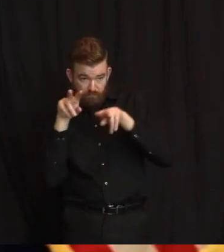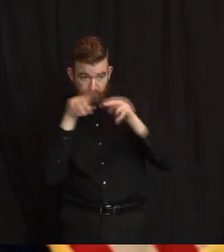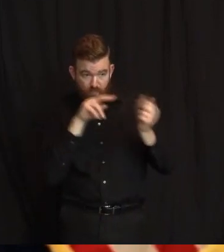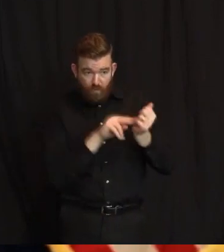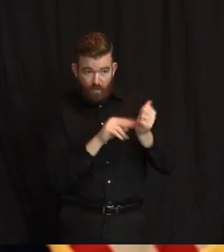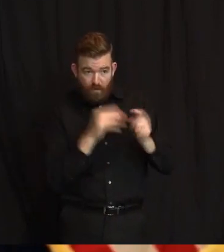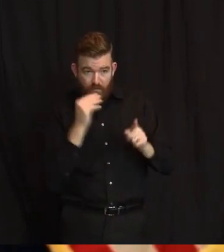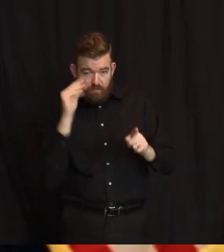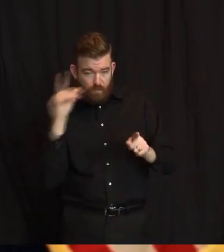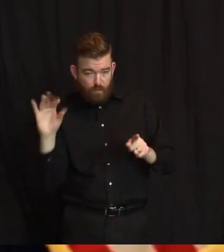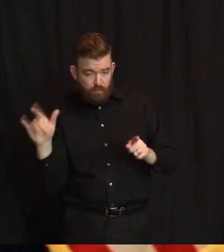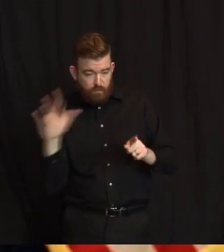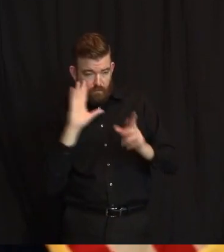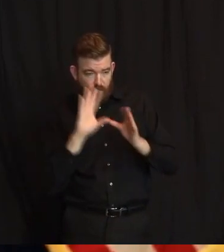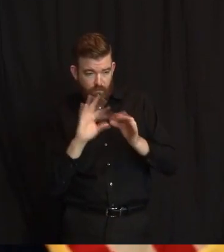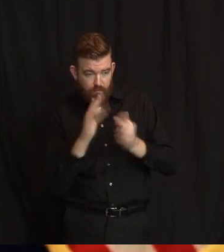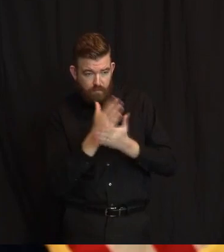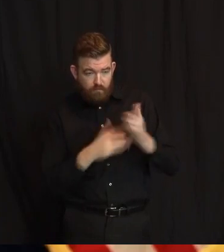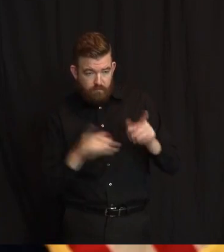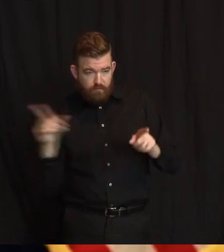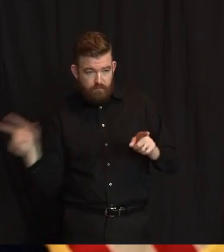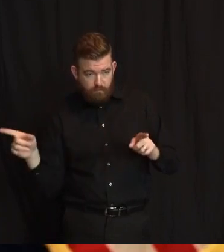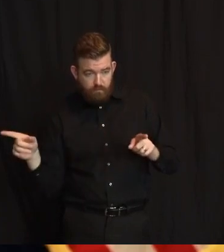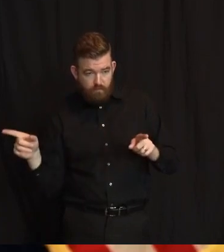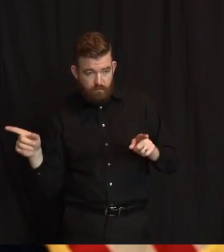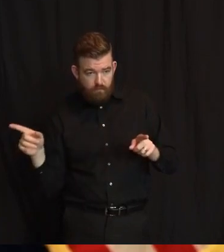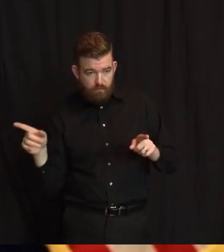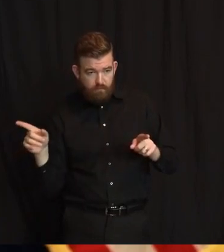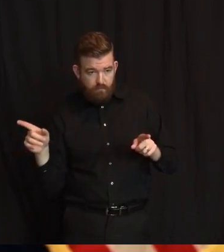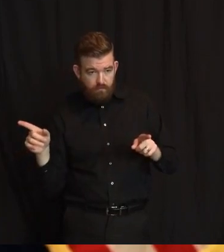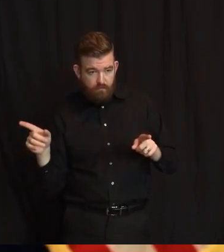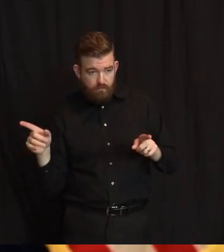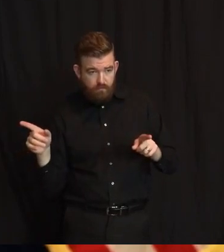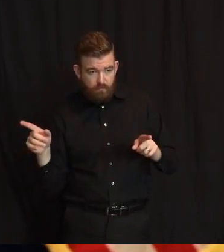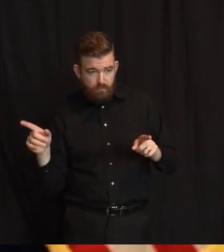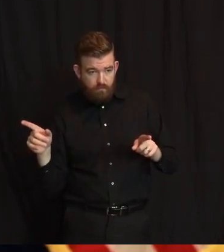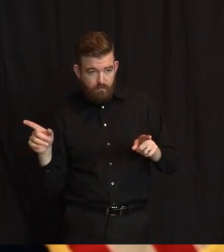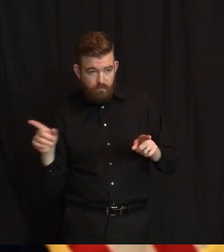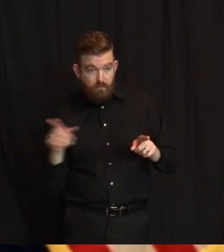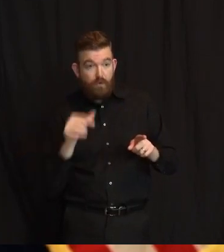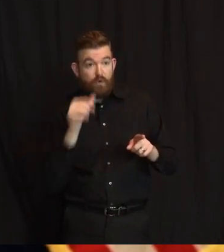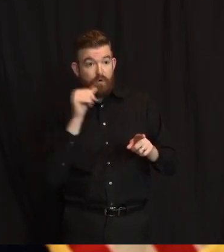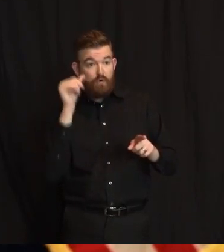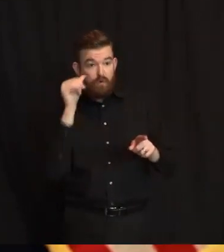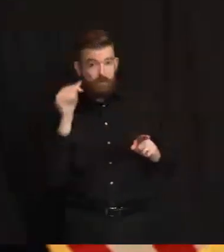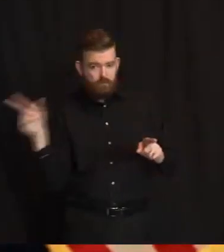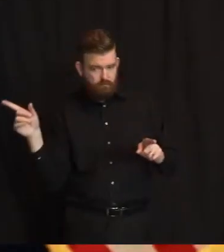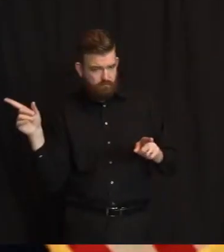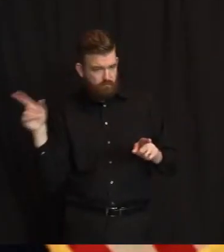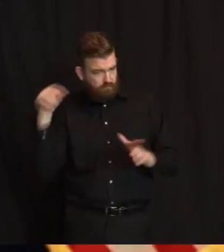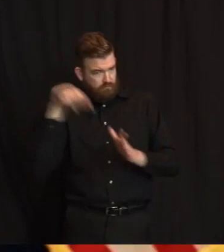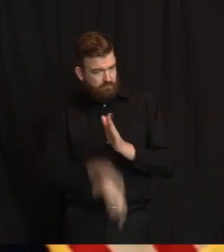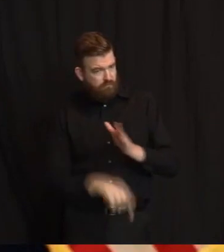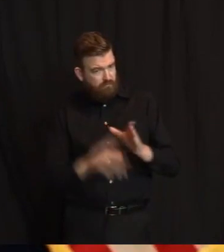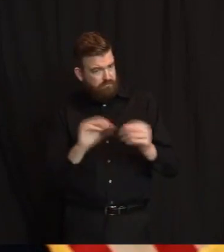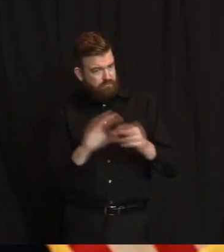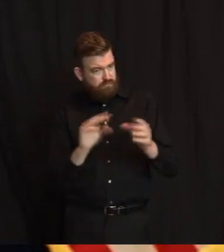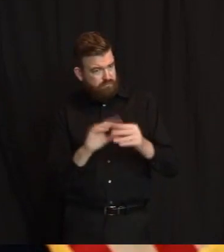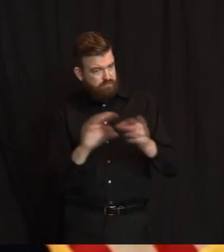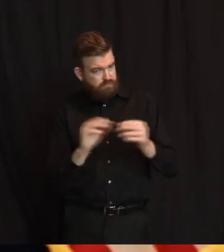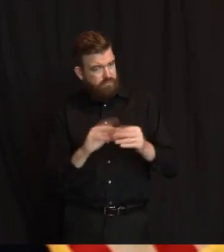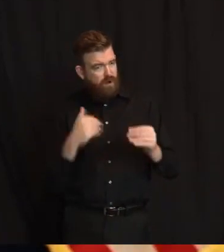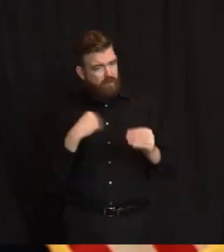also any other. She referred to some of the actions yesterday and today that are being taken and have been taken over the past couple of months. But we're not